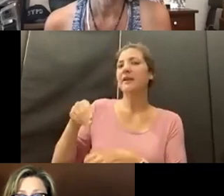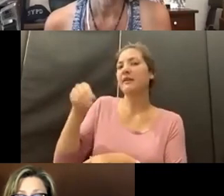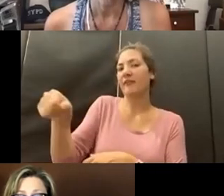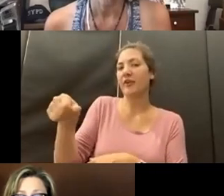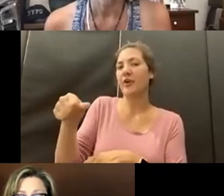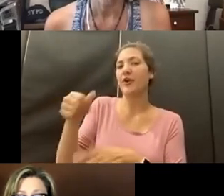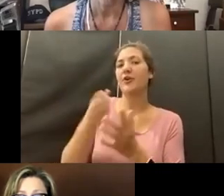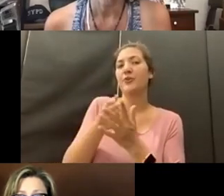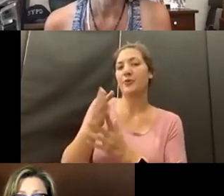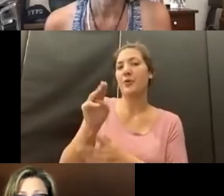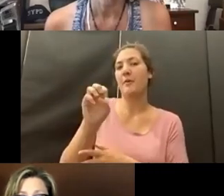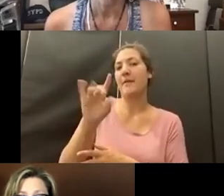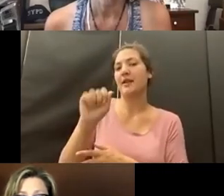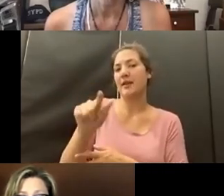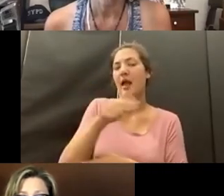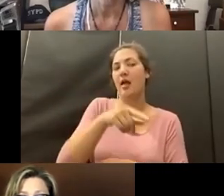broad range of needs